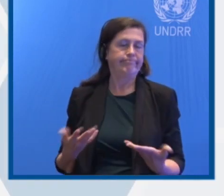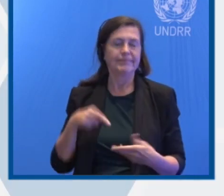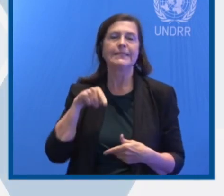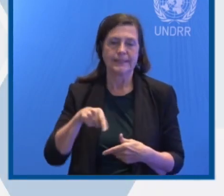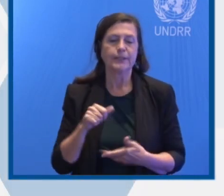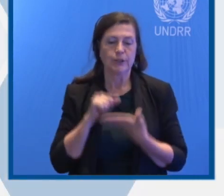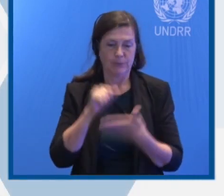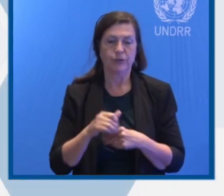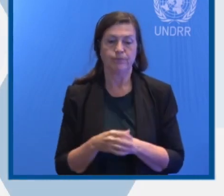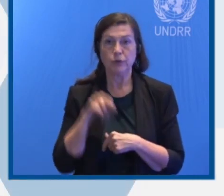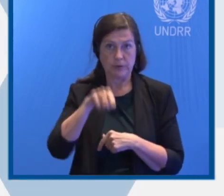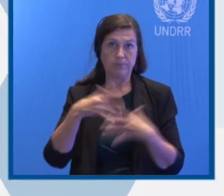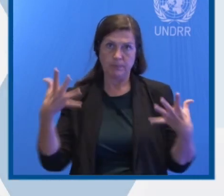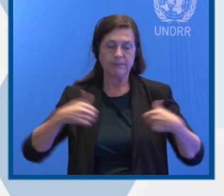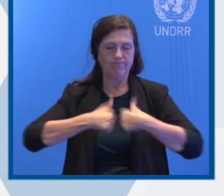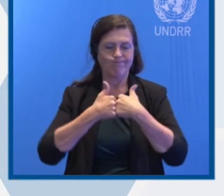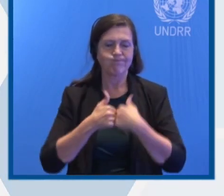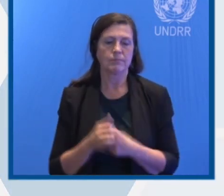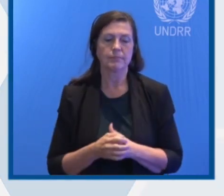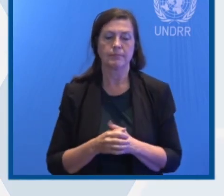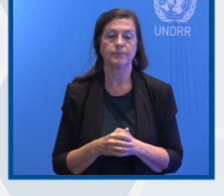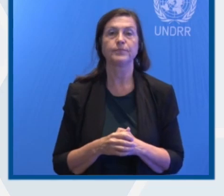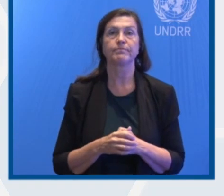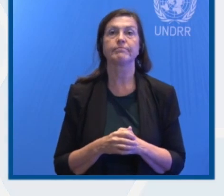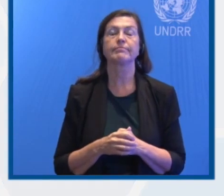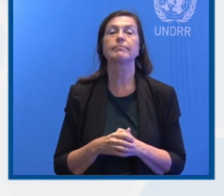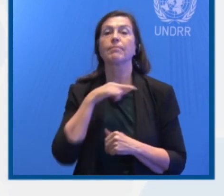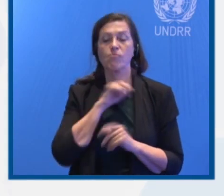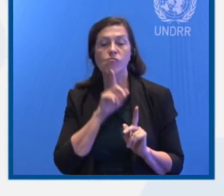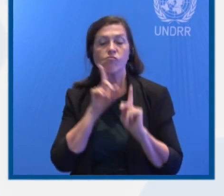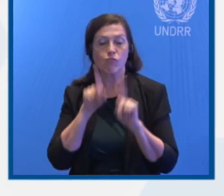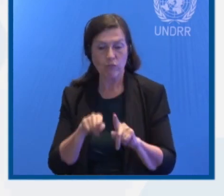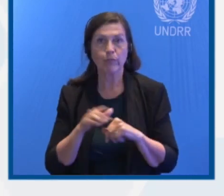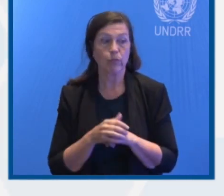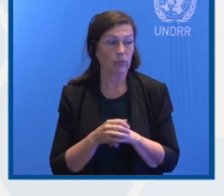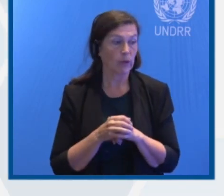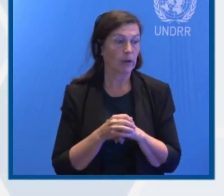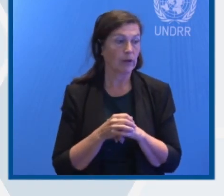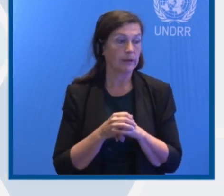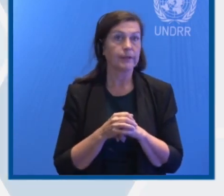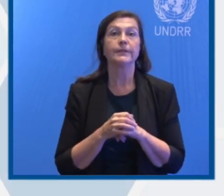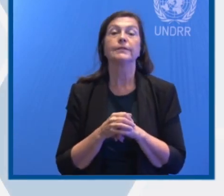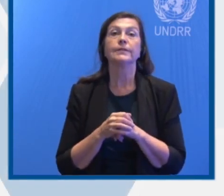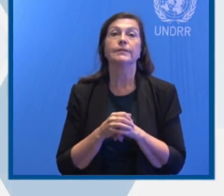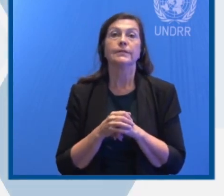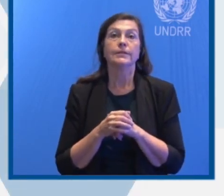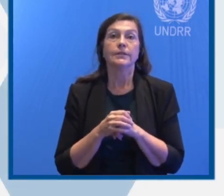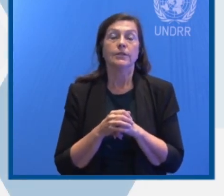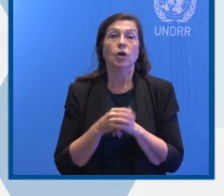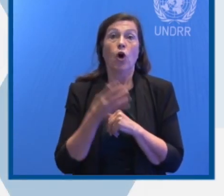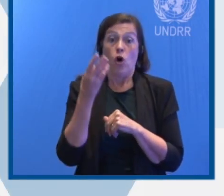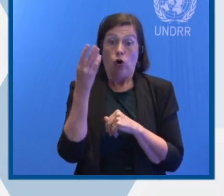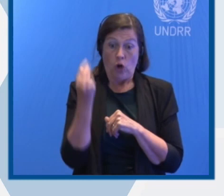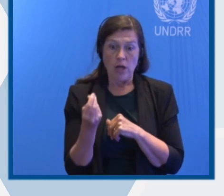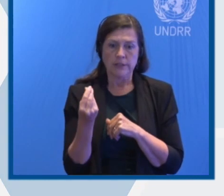the costs of the risks that we will remove from the system through better resiliency, they